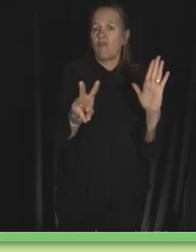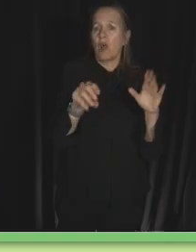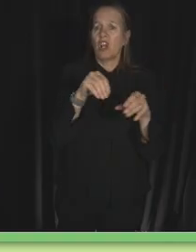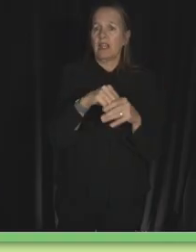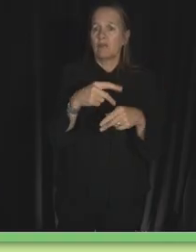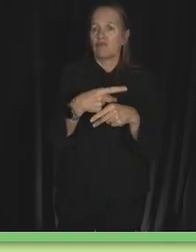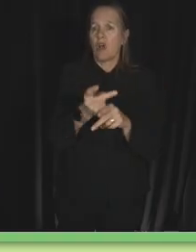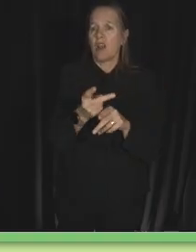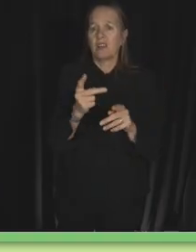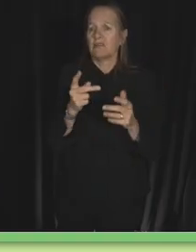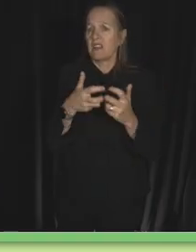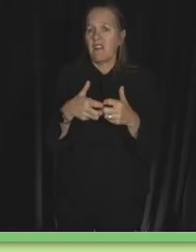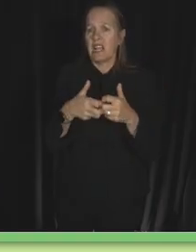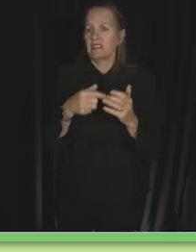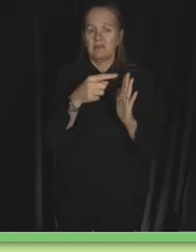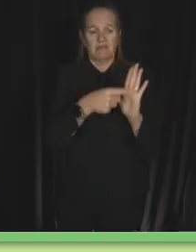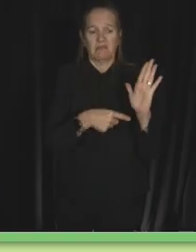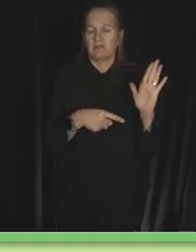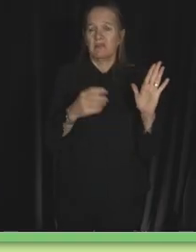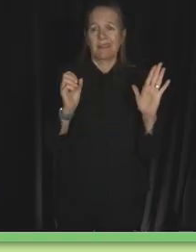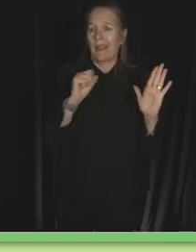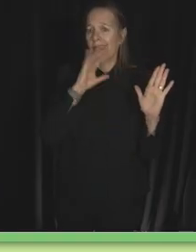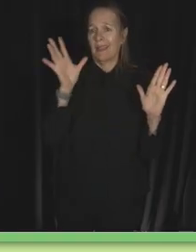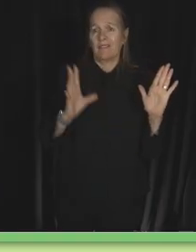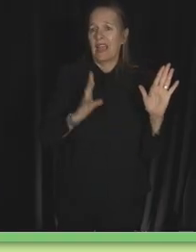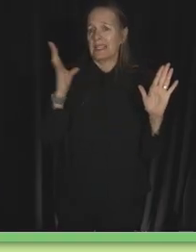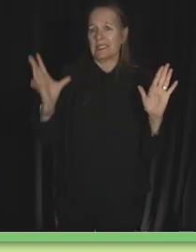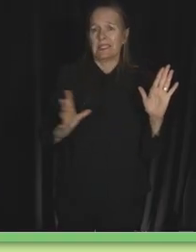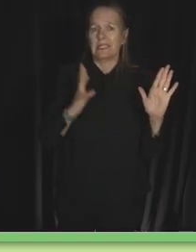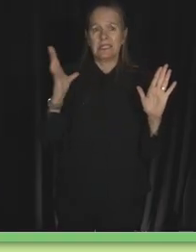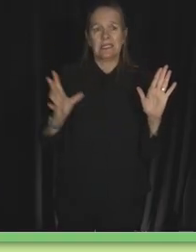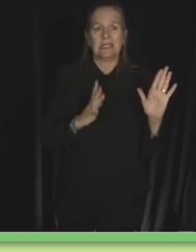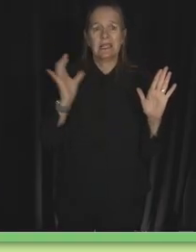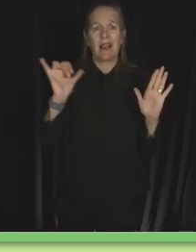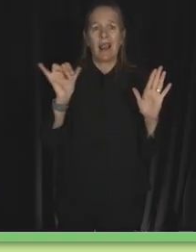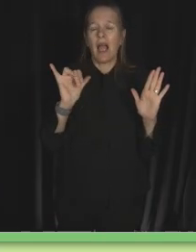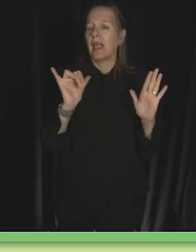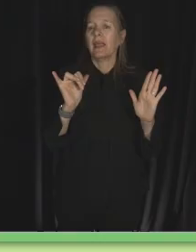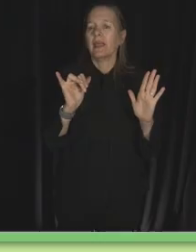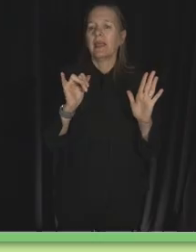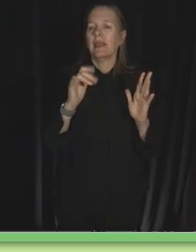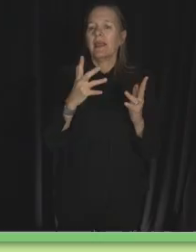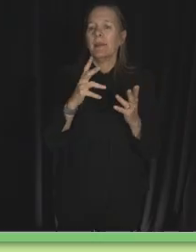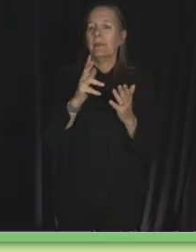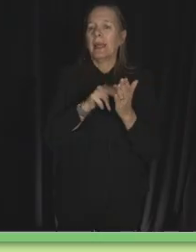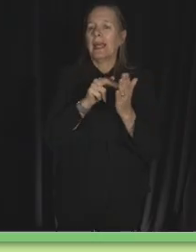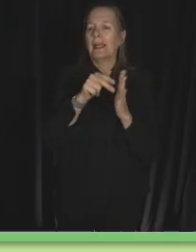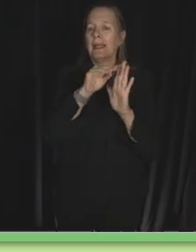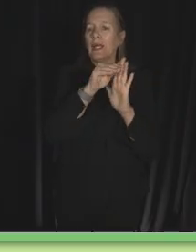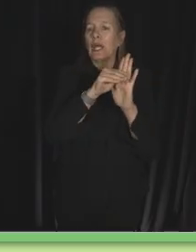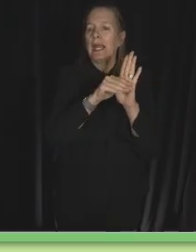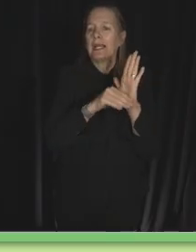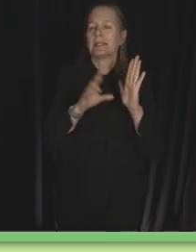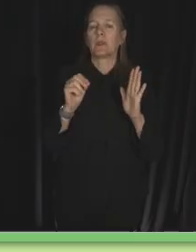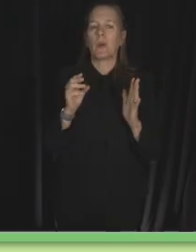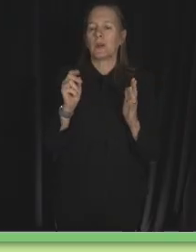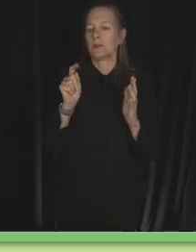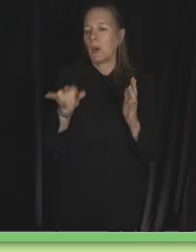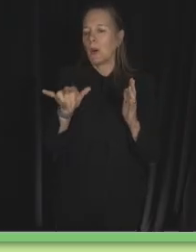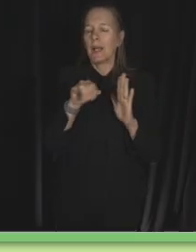product. It's nothing more fancy than that. Think of it as a list of paint ingredients and paint per toy, or a list